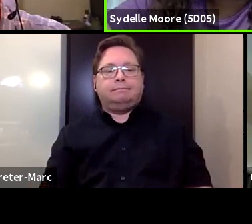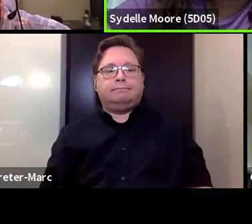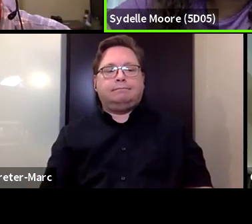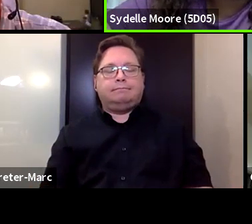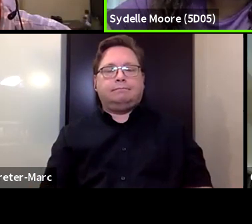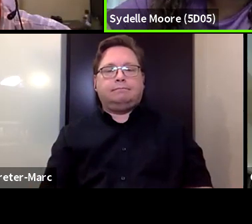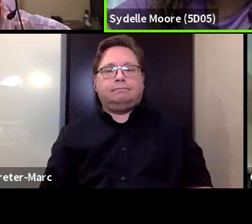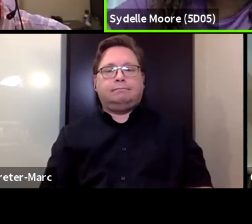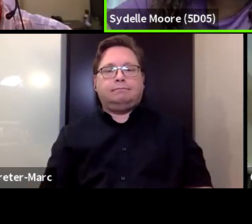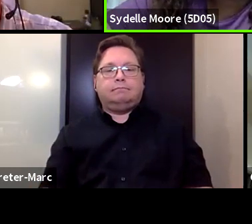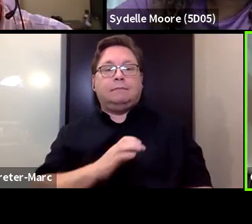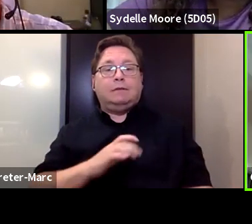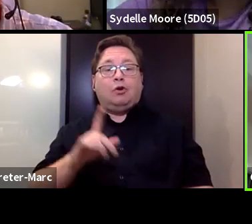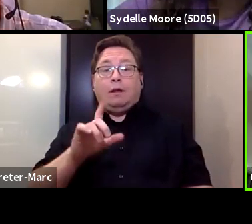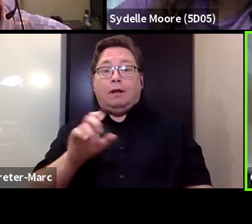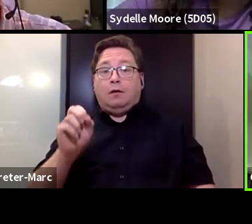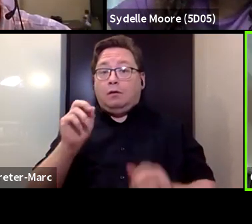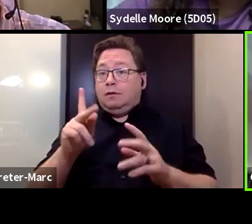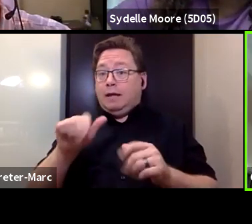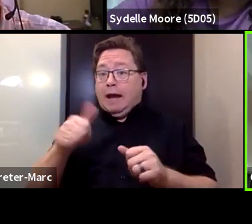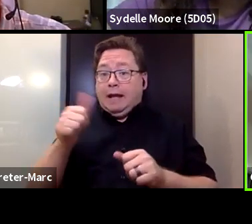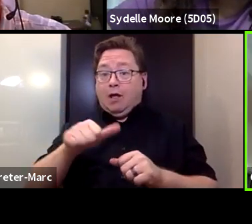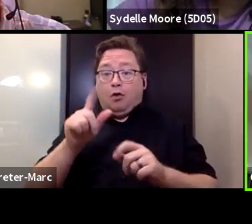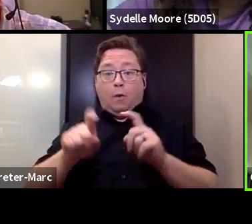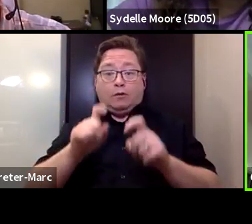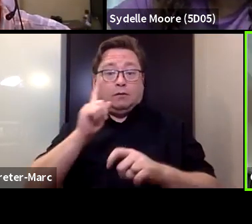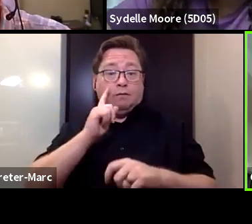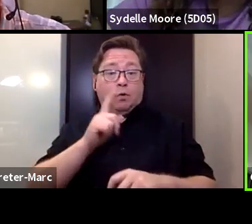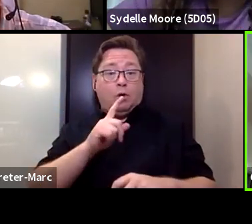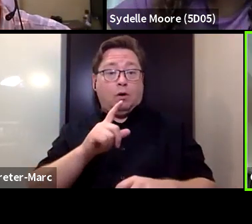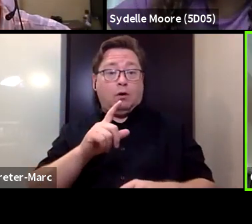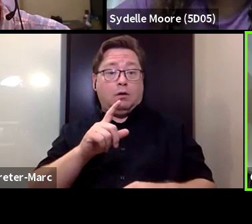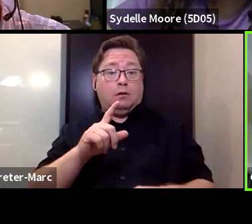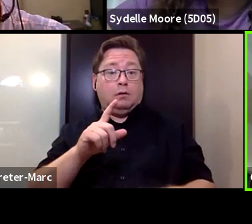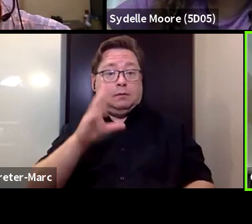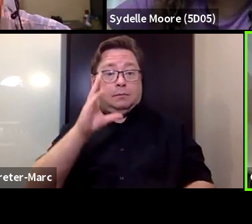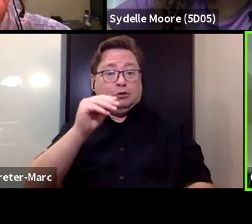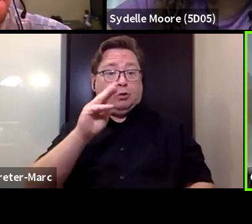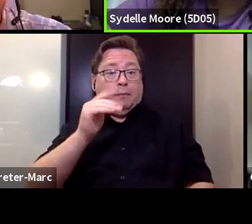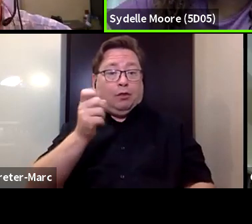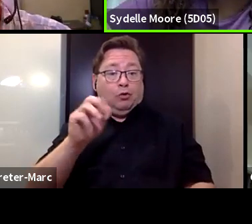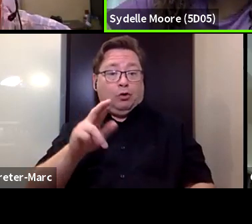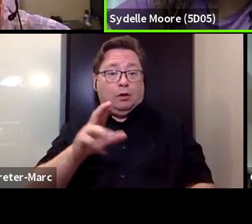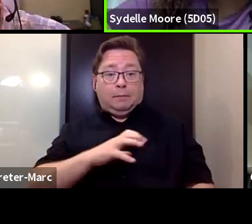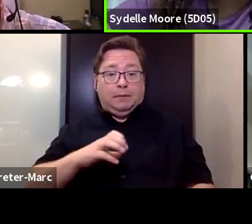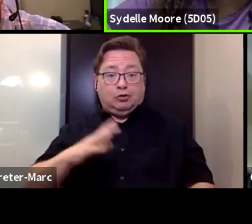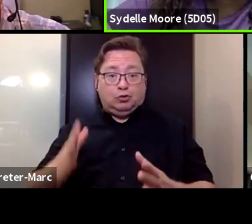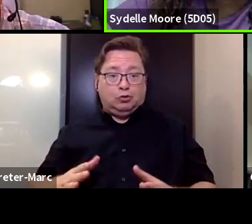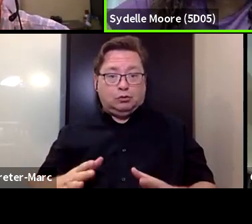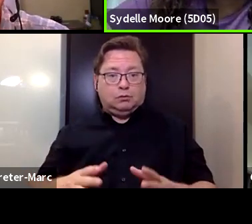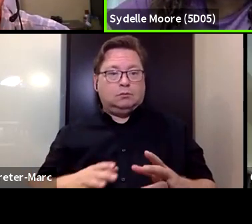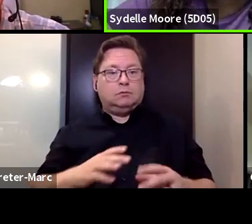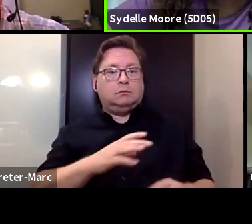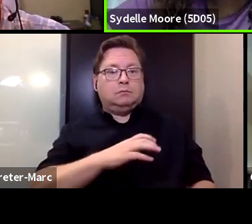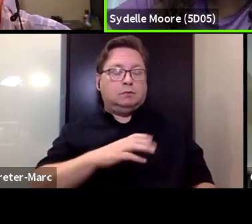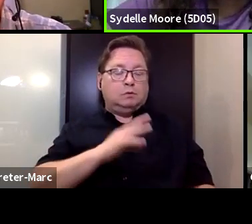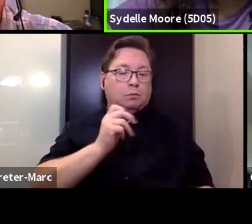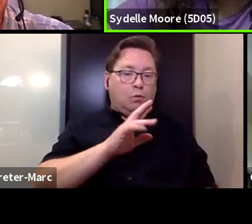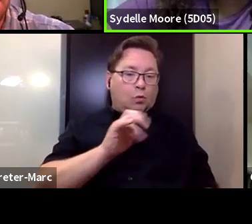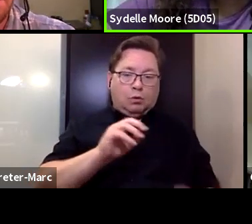Ready? Any other questions for Mr. Miller, commissioners? None from me, and I don't see any from the